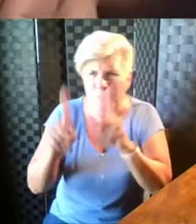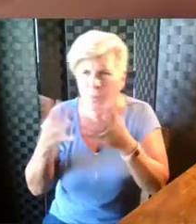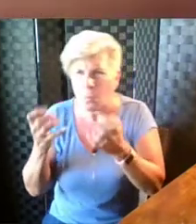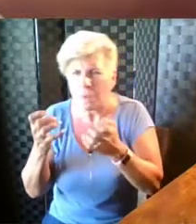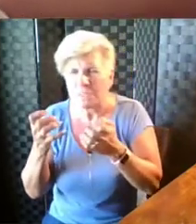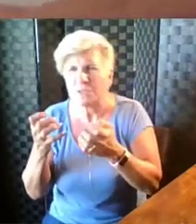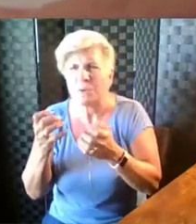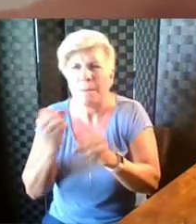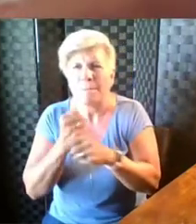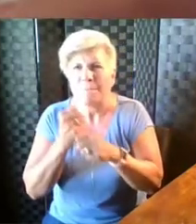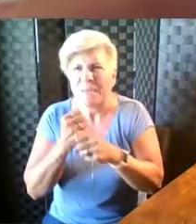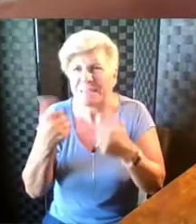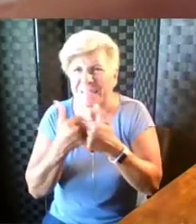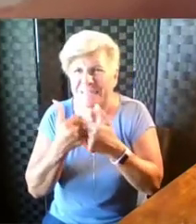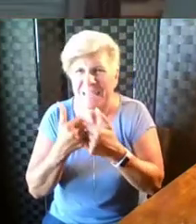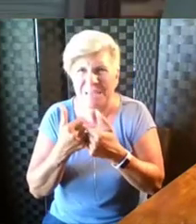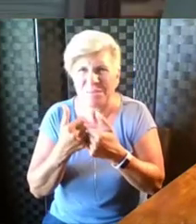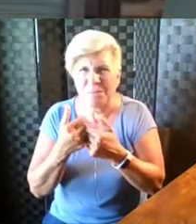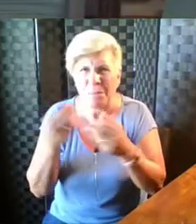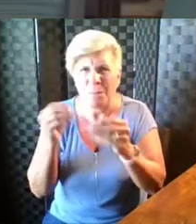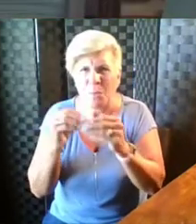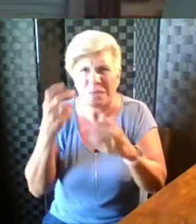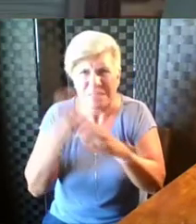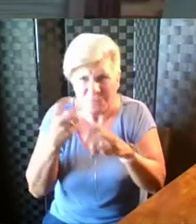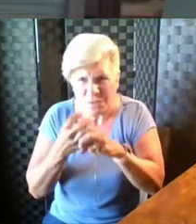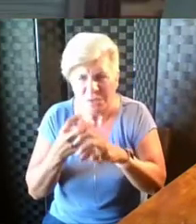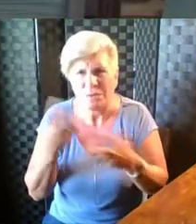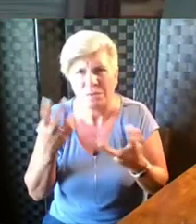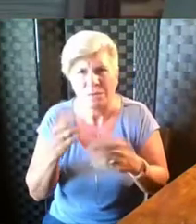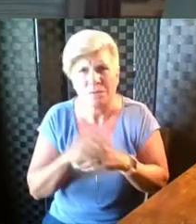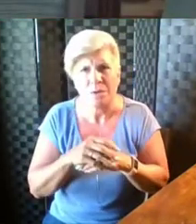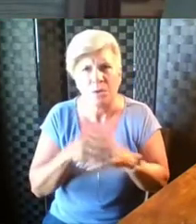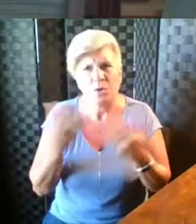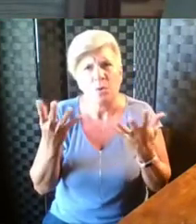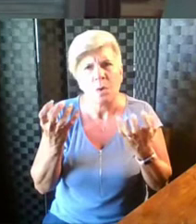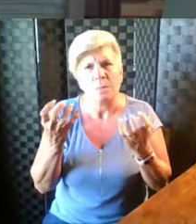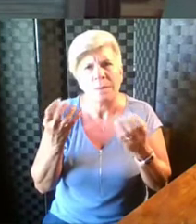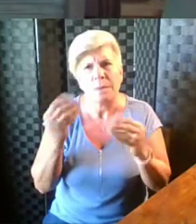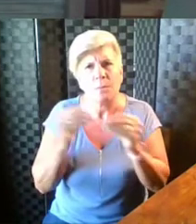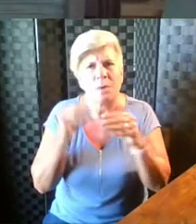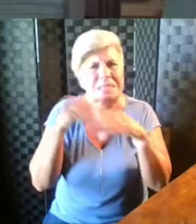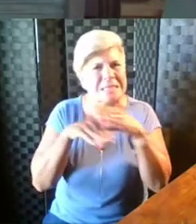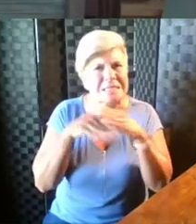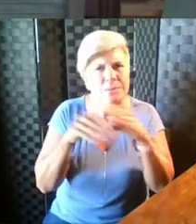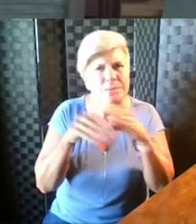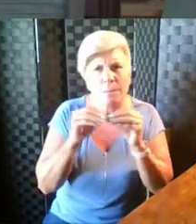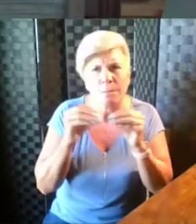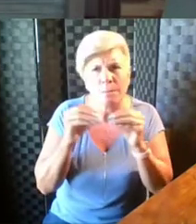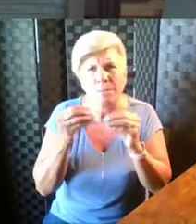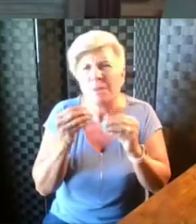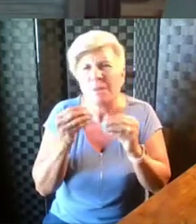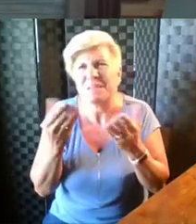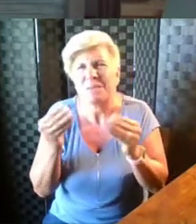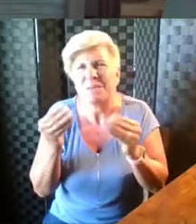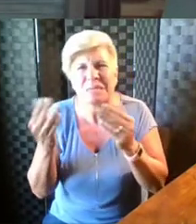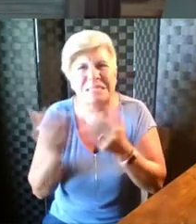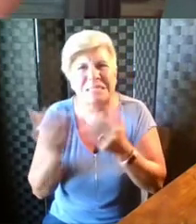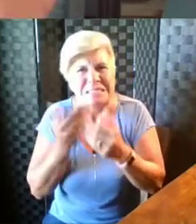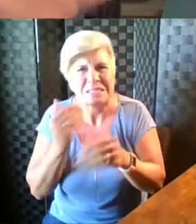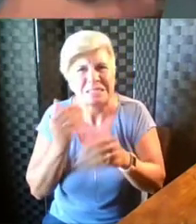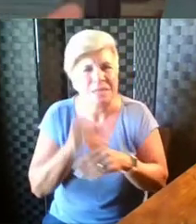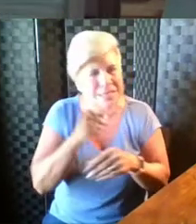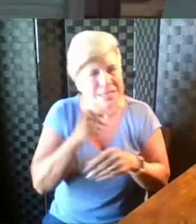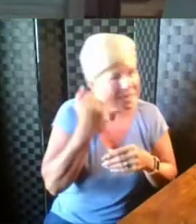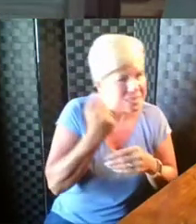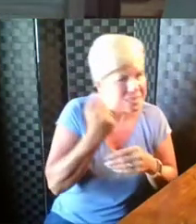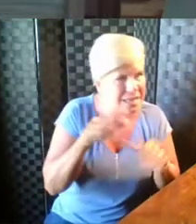use this really affordable sensor to make, this game? Or rather, this is the game idea